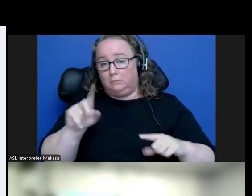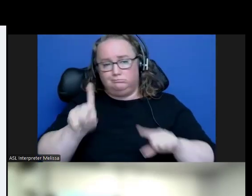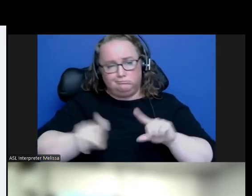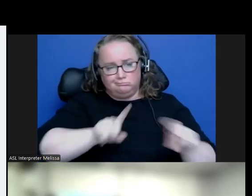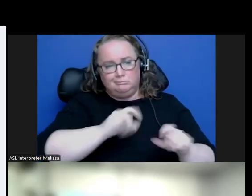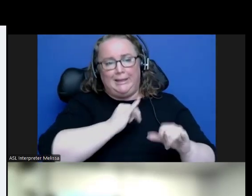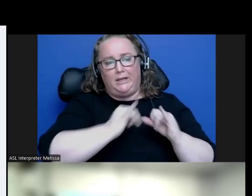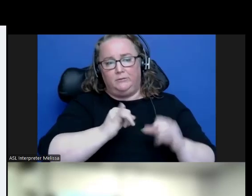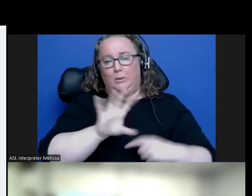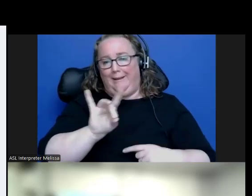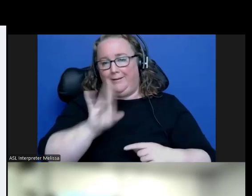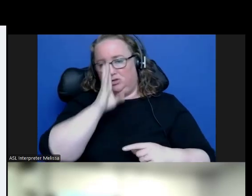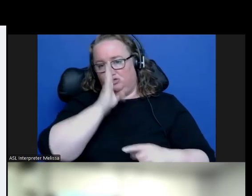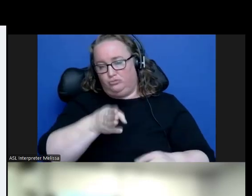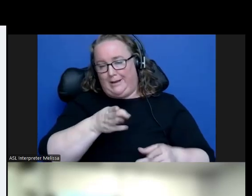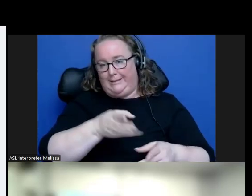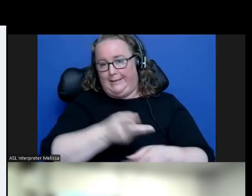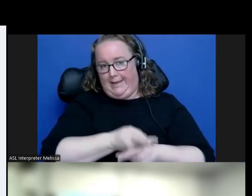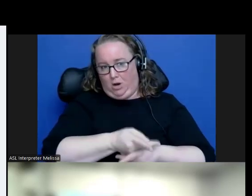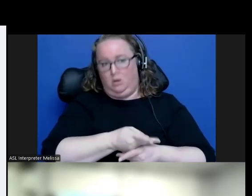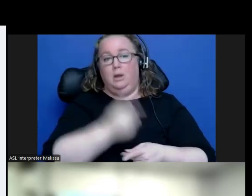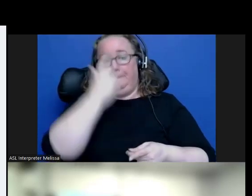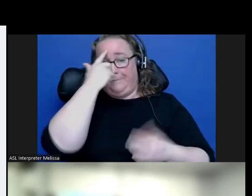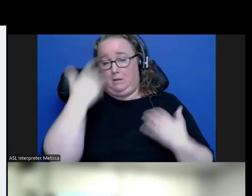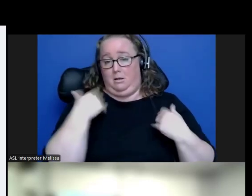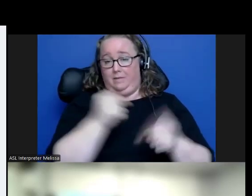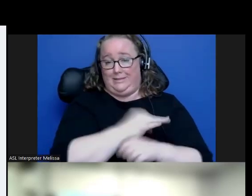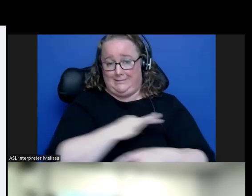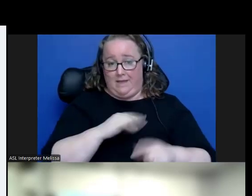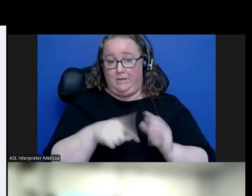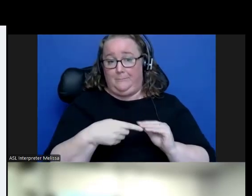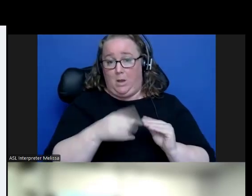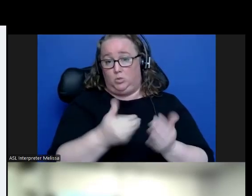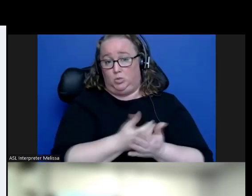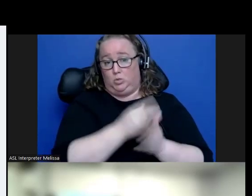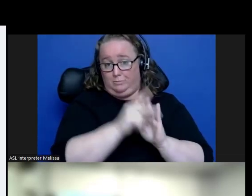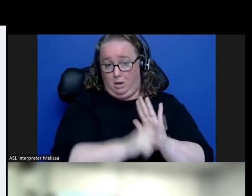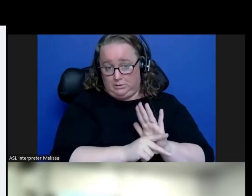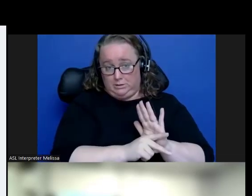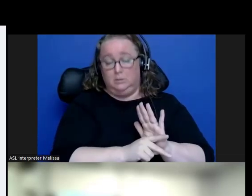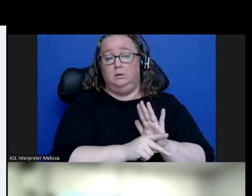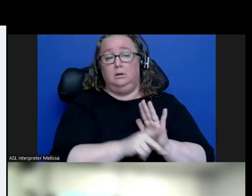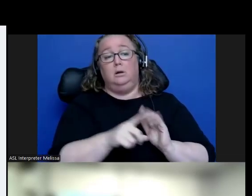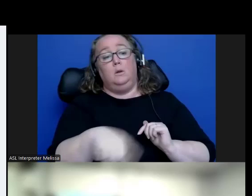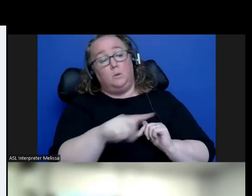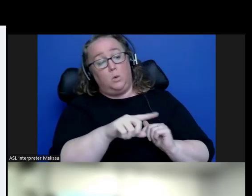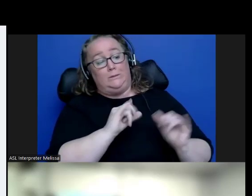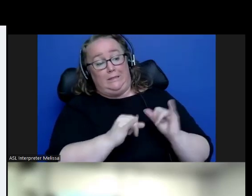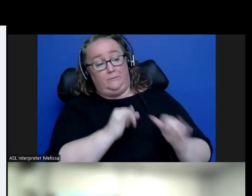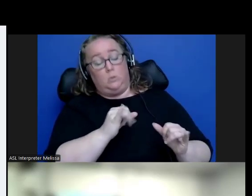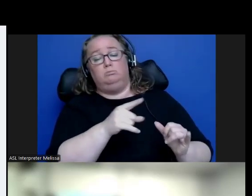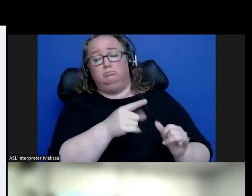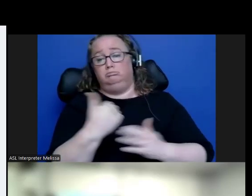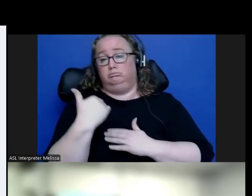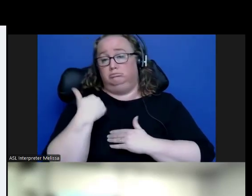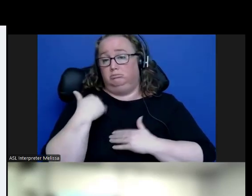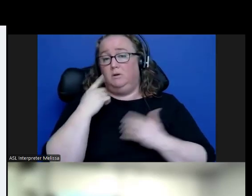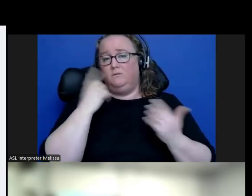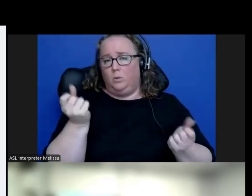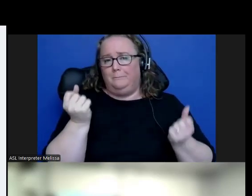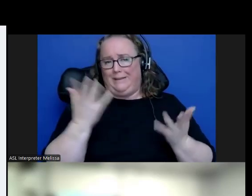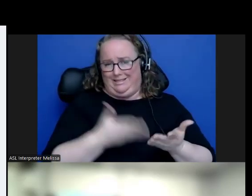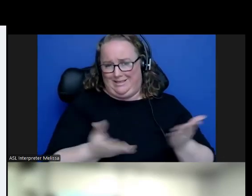8 direct care mental health staff about the new policy. Staff interviewed were responsible for a number of things